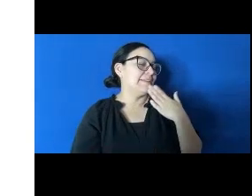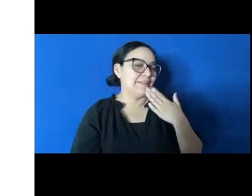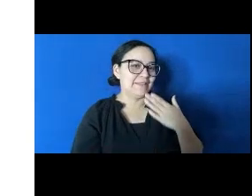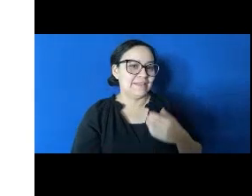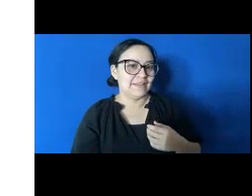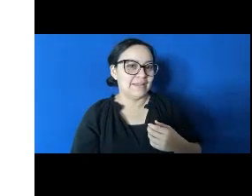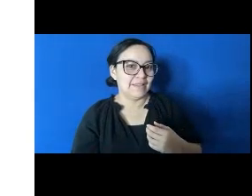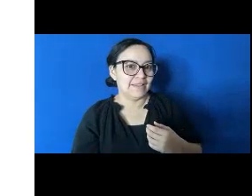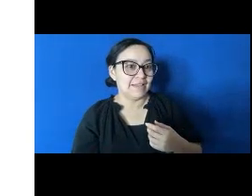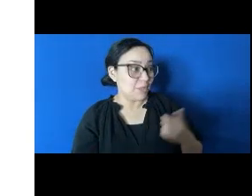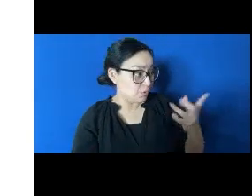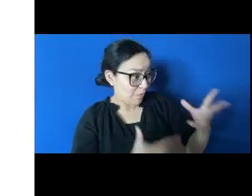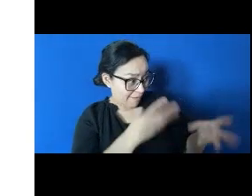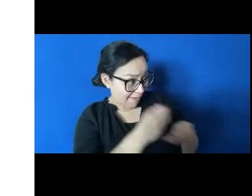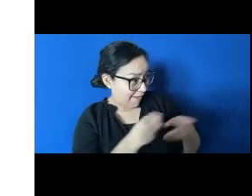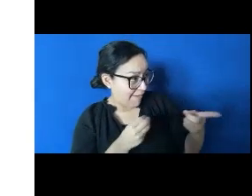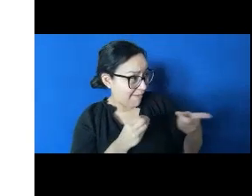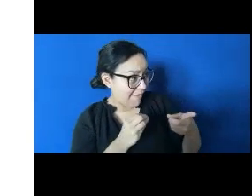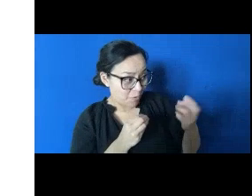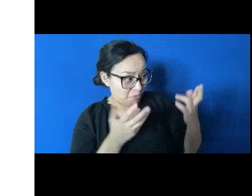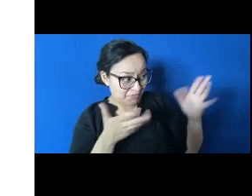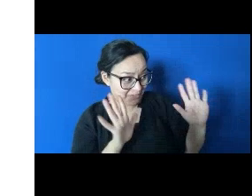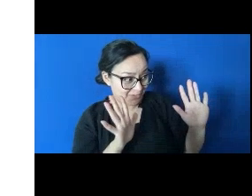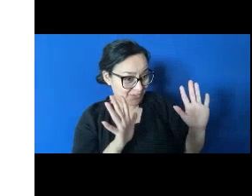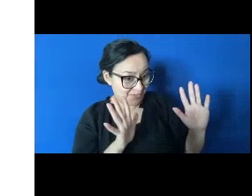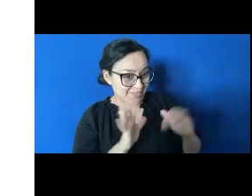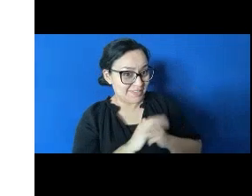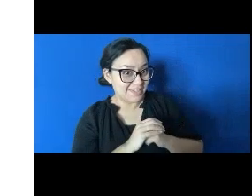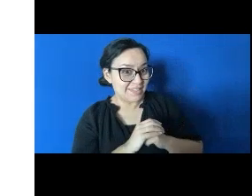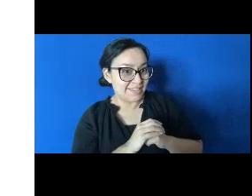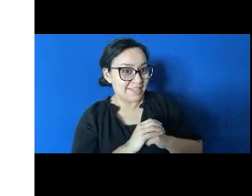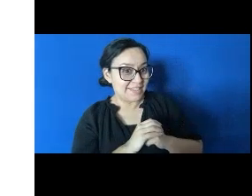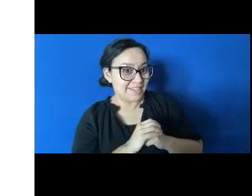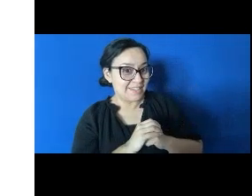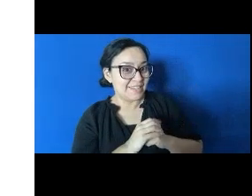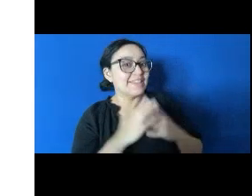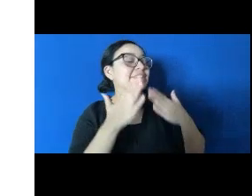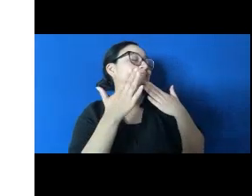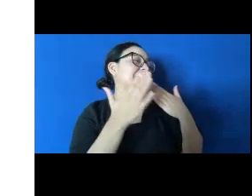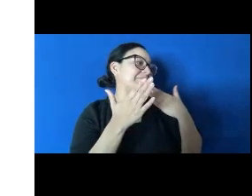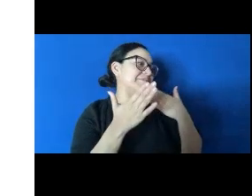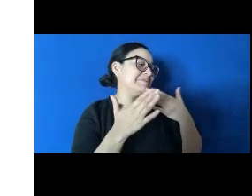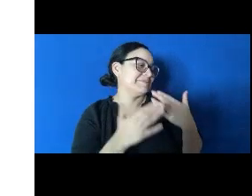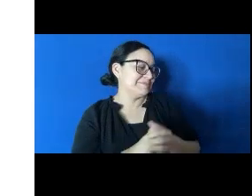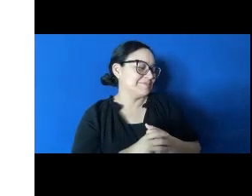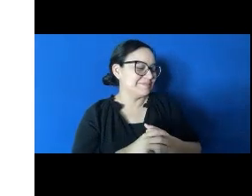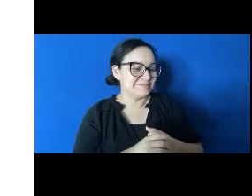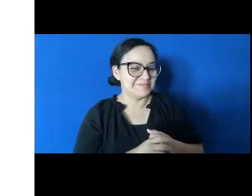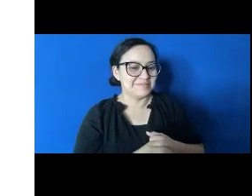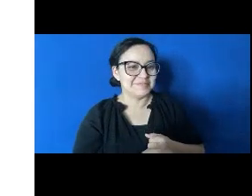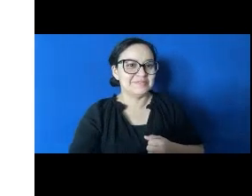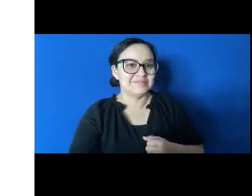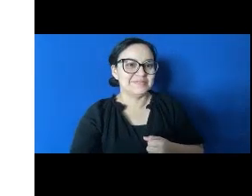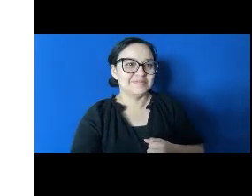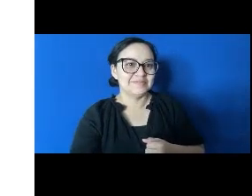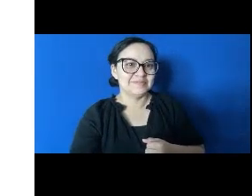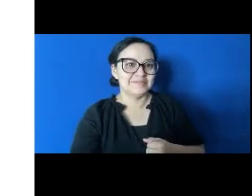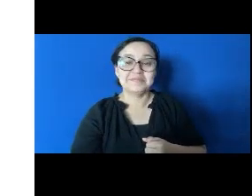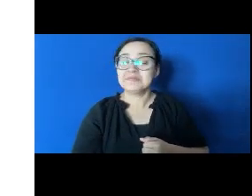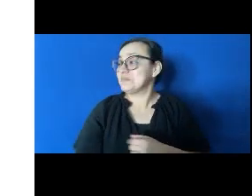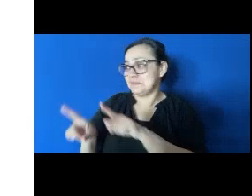and to make it accessible. Cecilia, Manuela, I don't want if you want to make a final